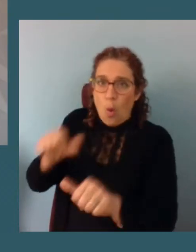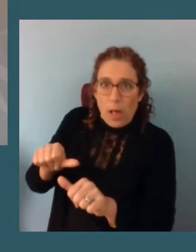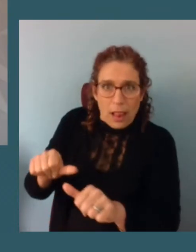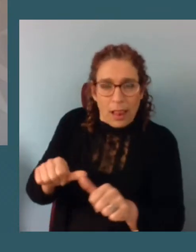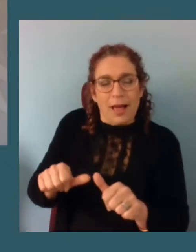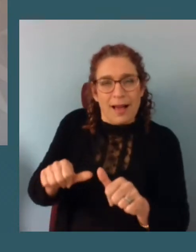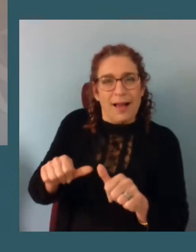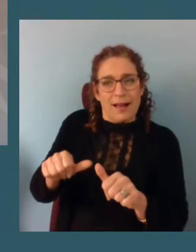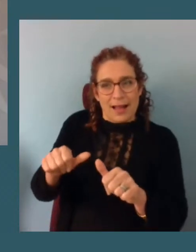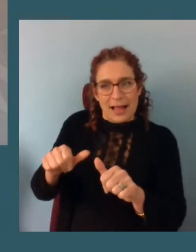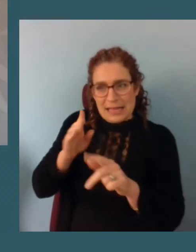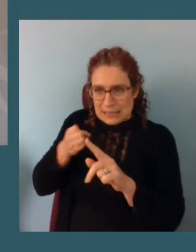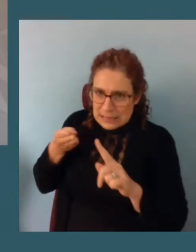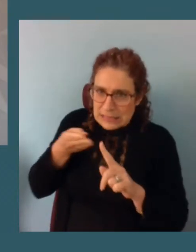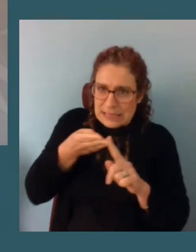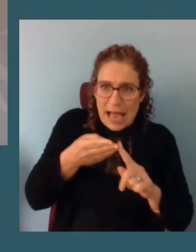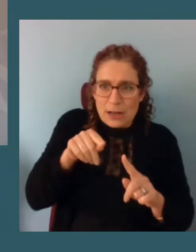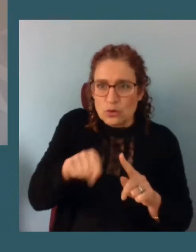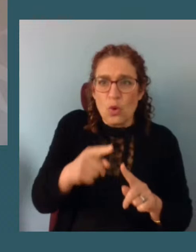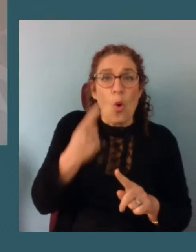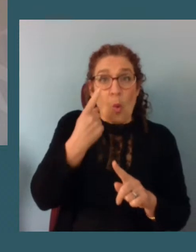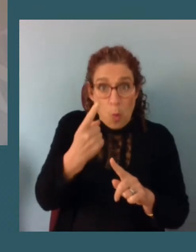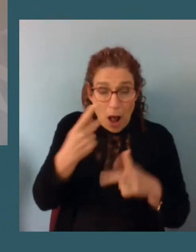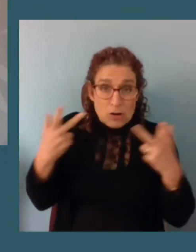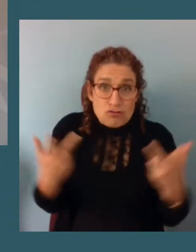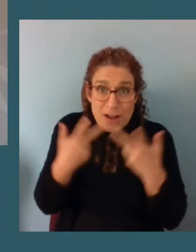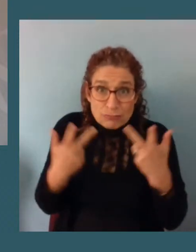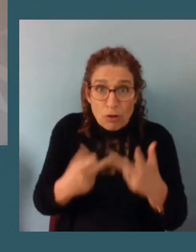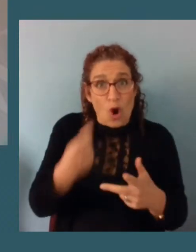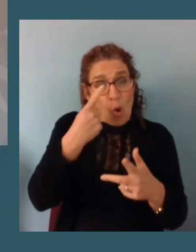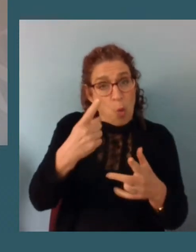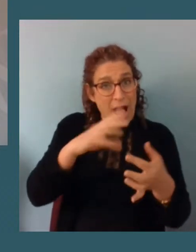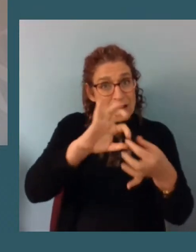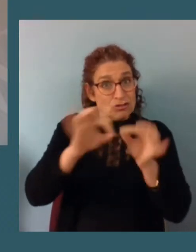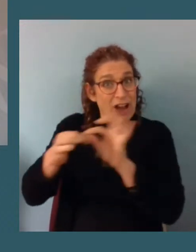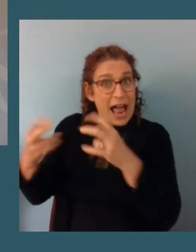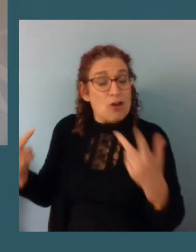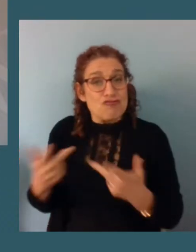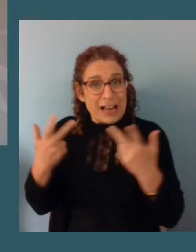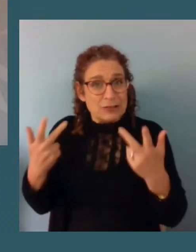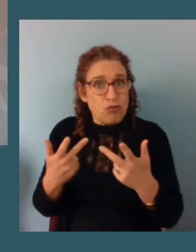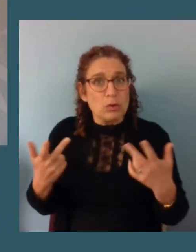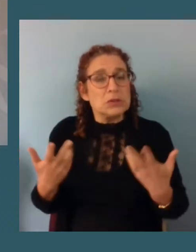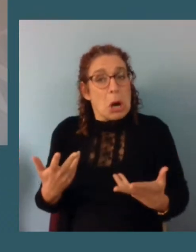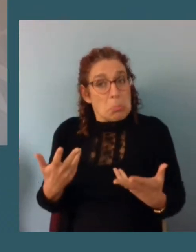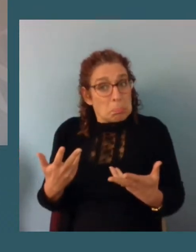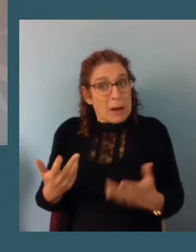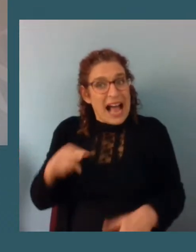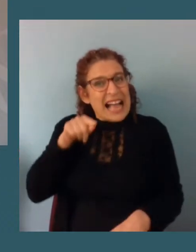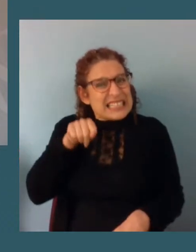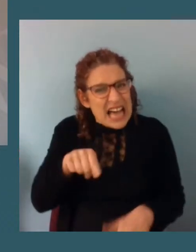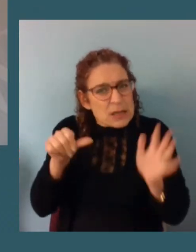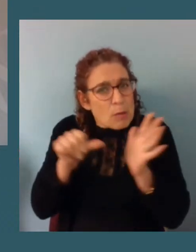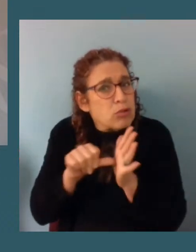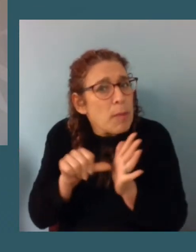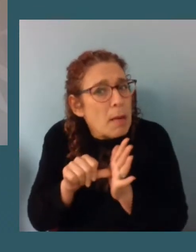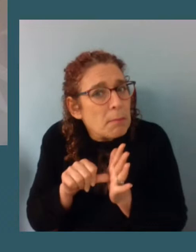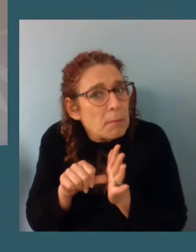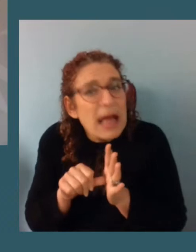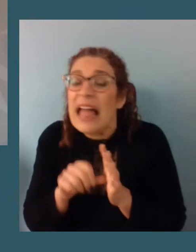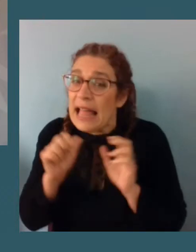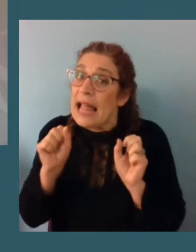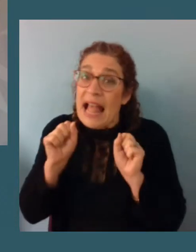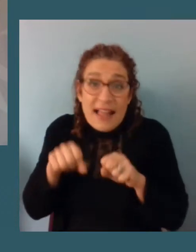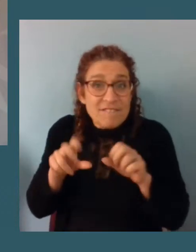staying to one restaurant or one chain of restaurant, is that a problem? And if it's not a problem, continue doing it.